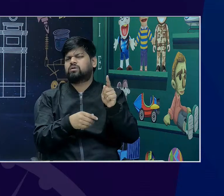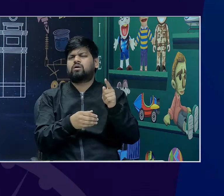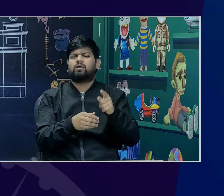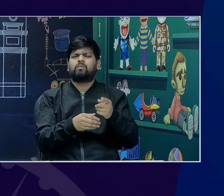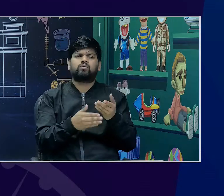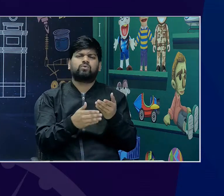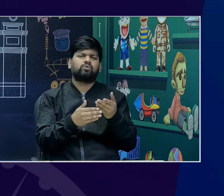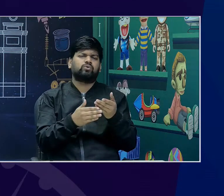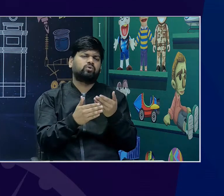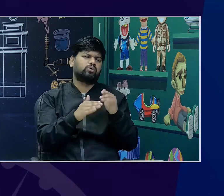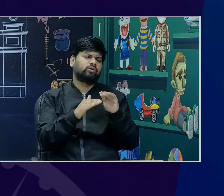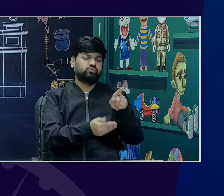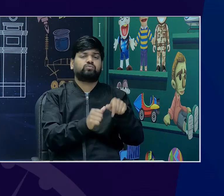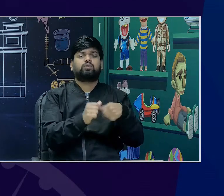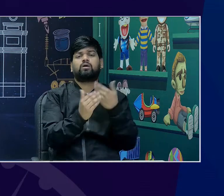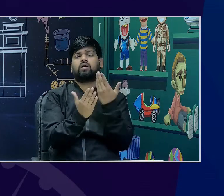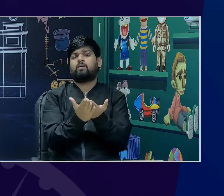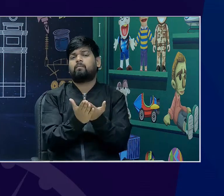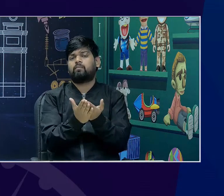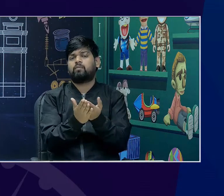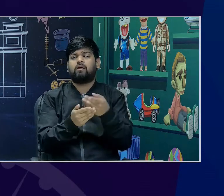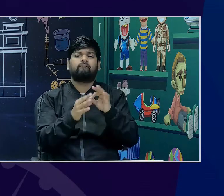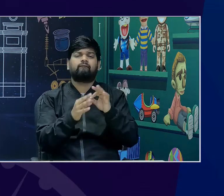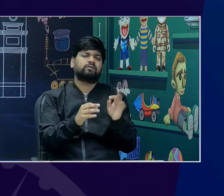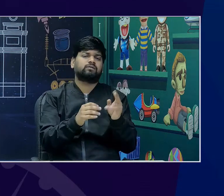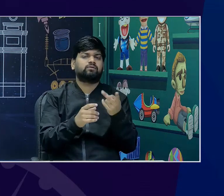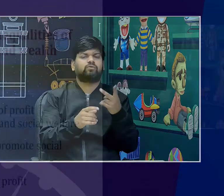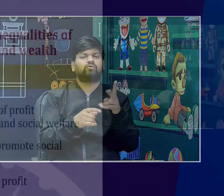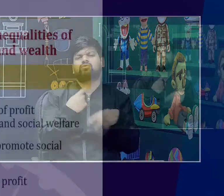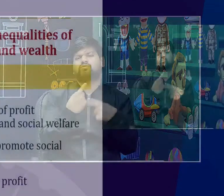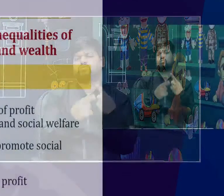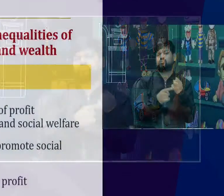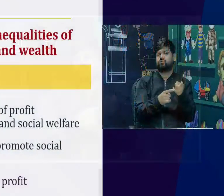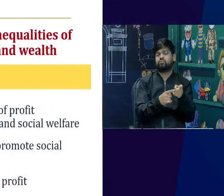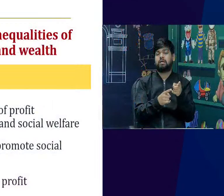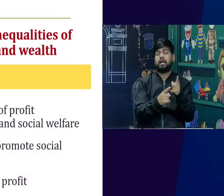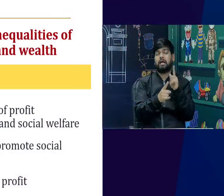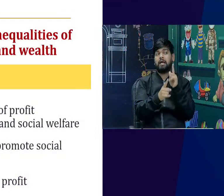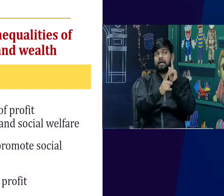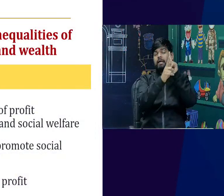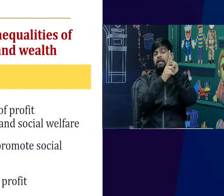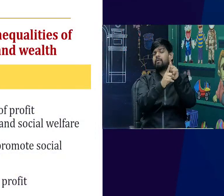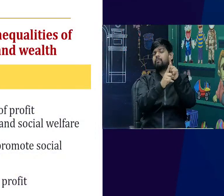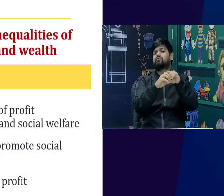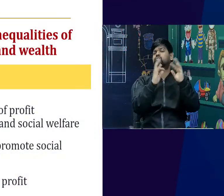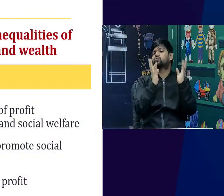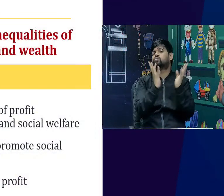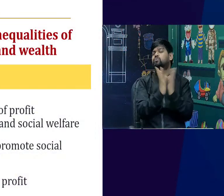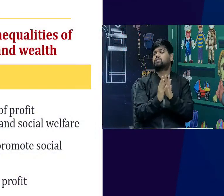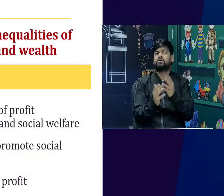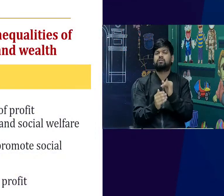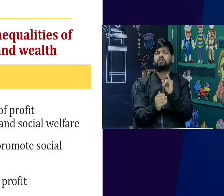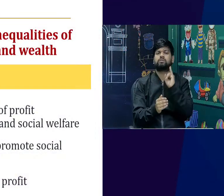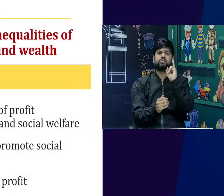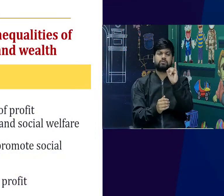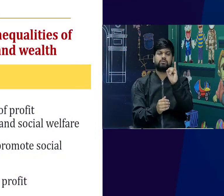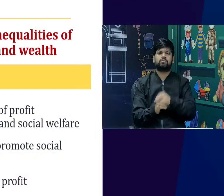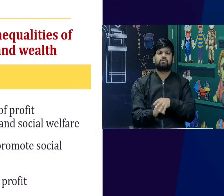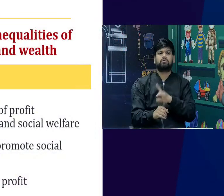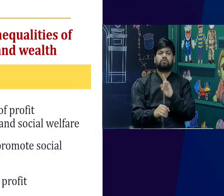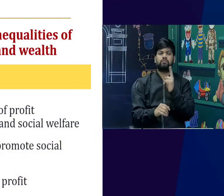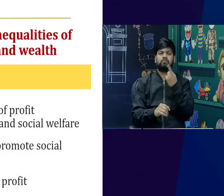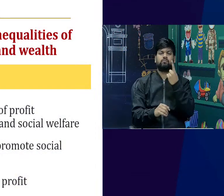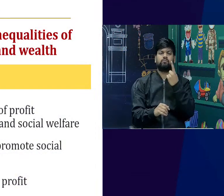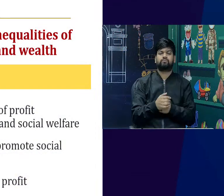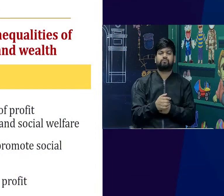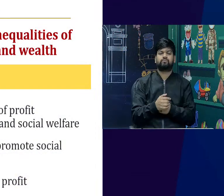the objectives of the government budget. There are 6 objectives. So first is it helps in the reallocation of resources.